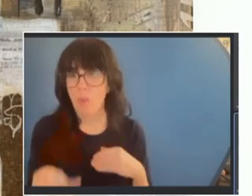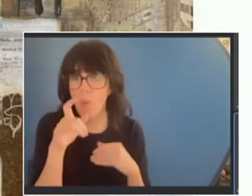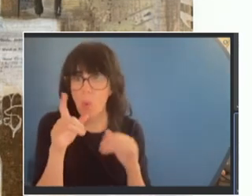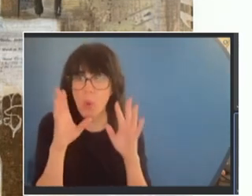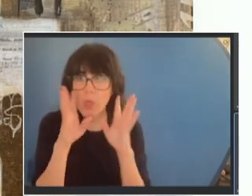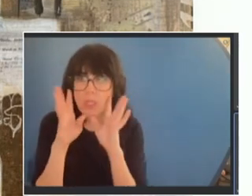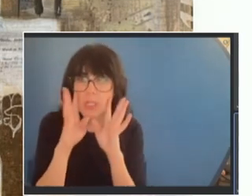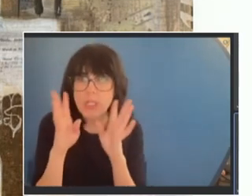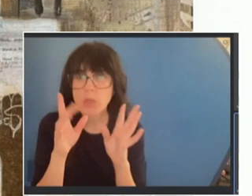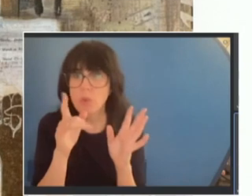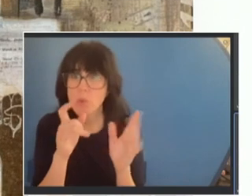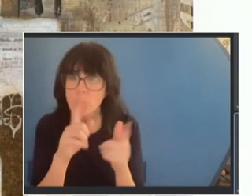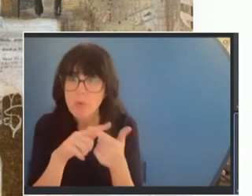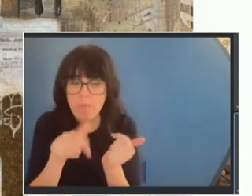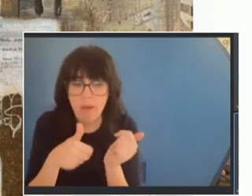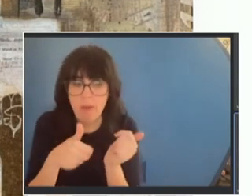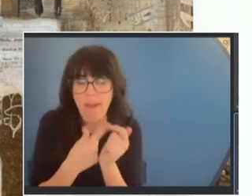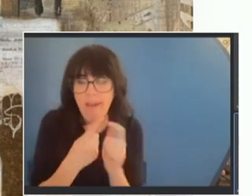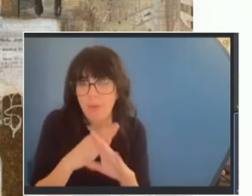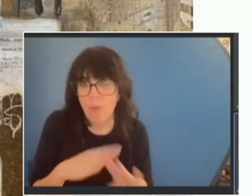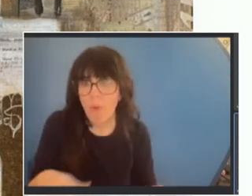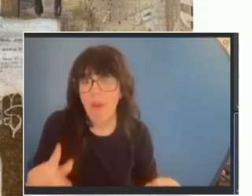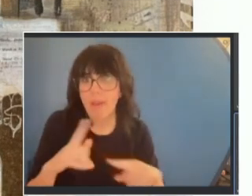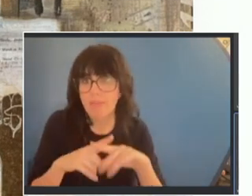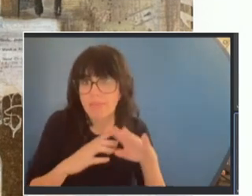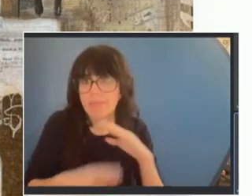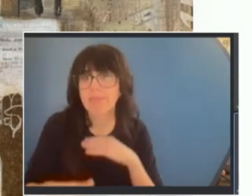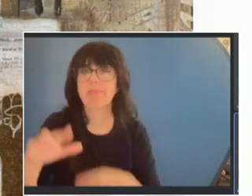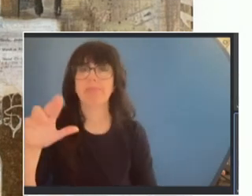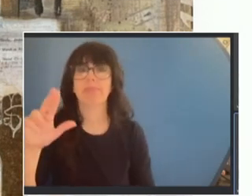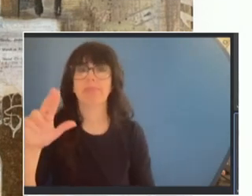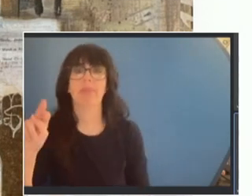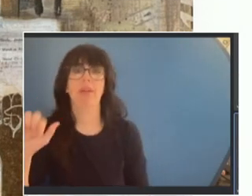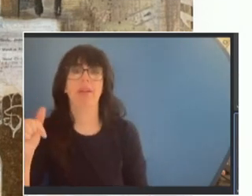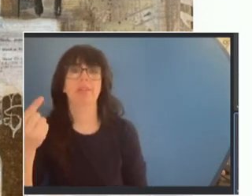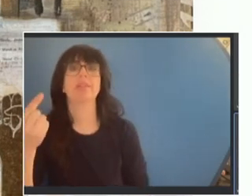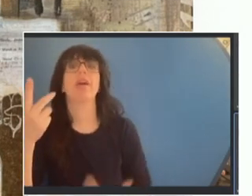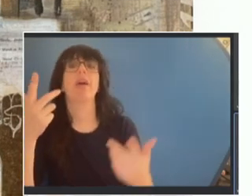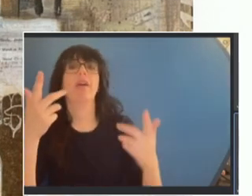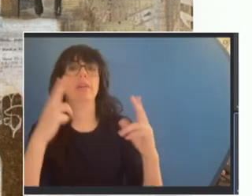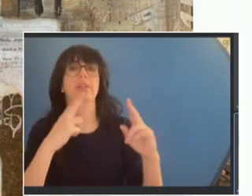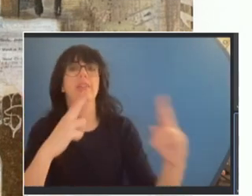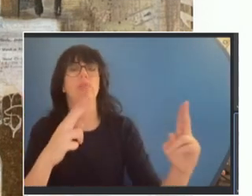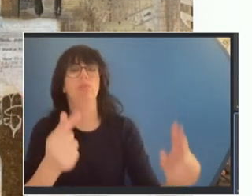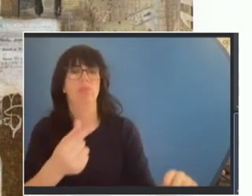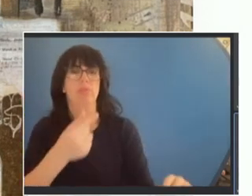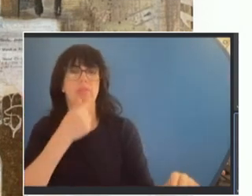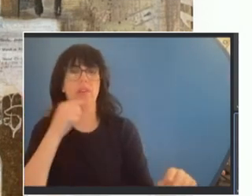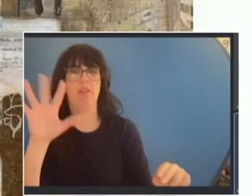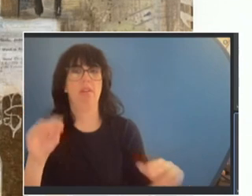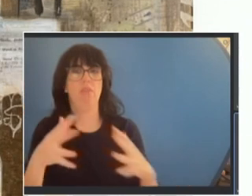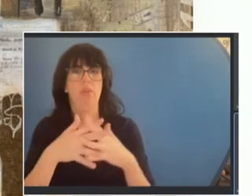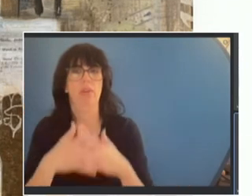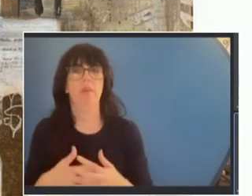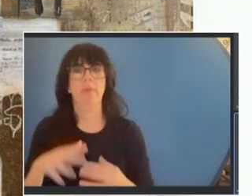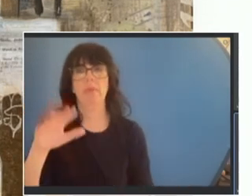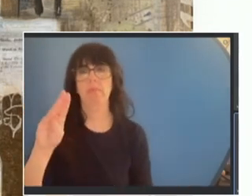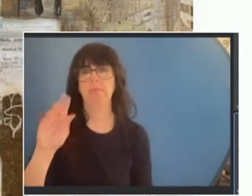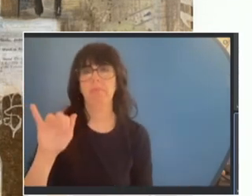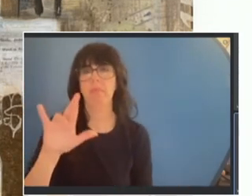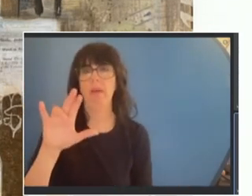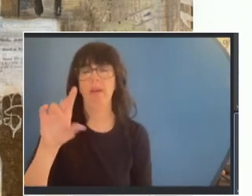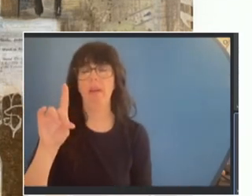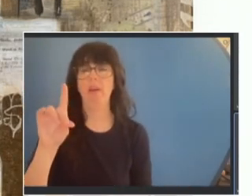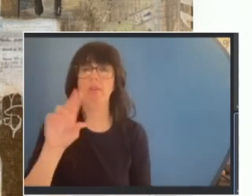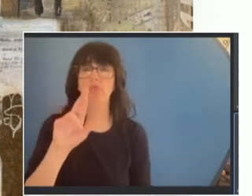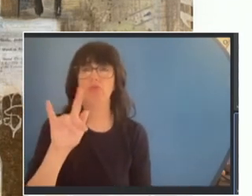a movement, an unsung hero, a gay African-American. Bayard Rustin, finally,